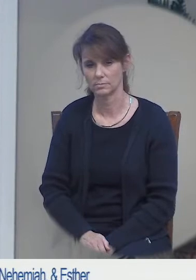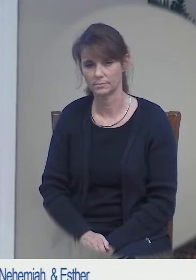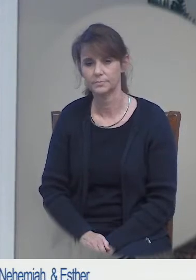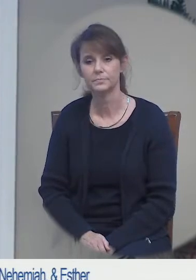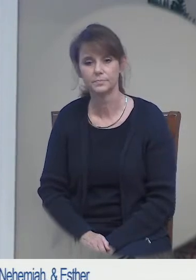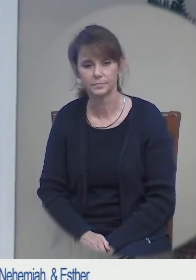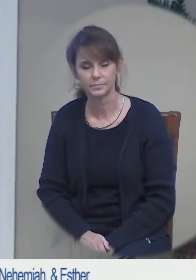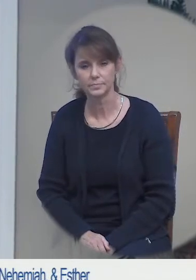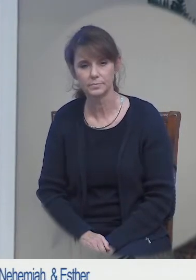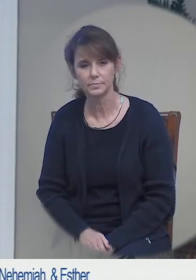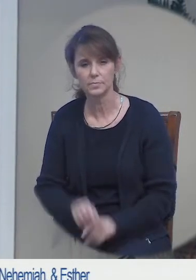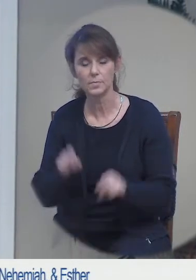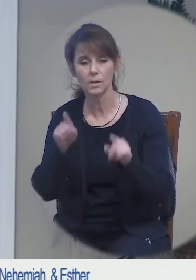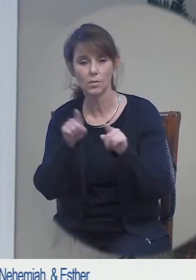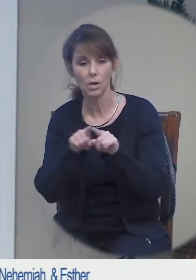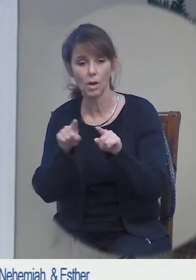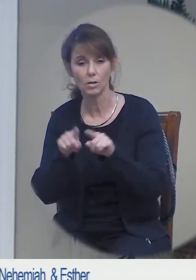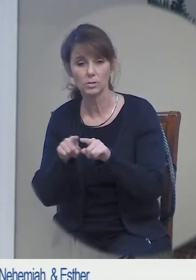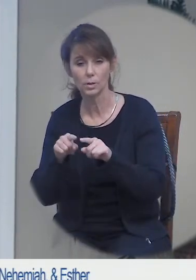down and lists all the gifts.